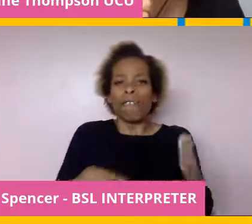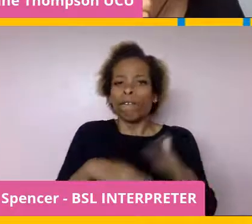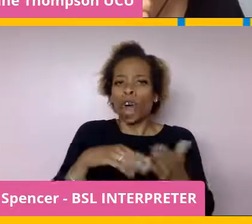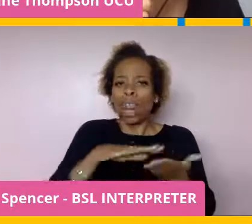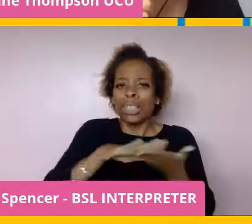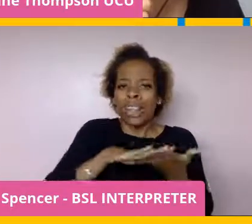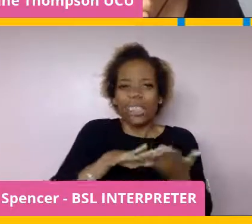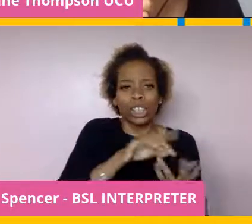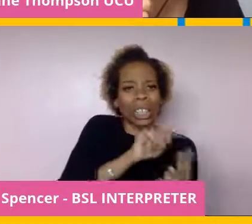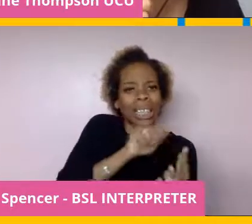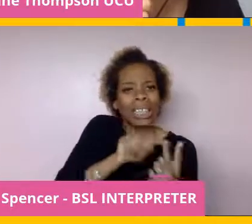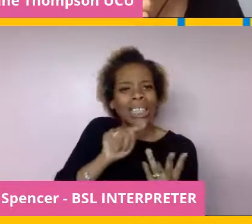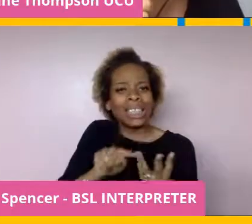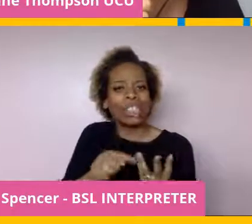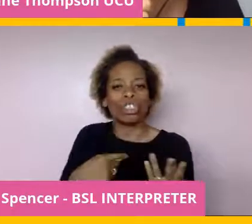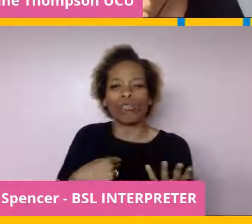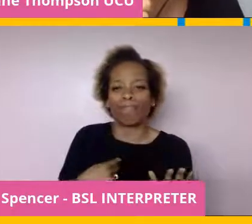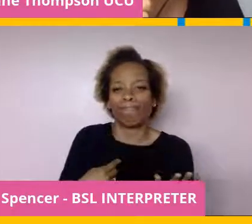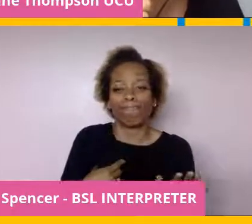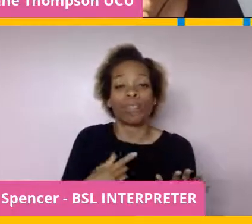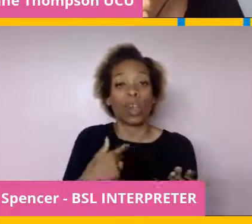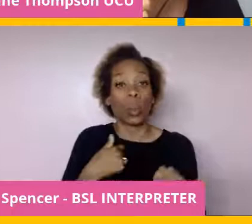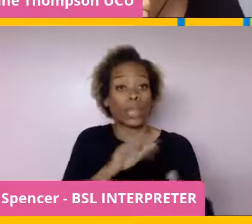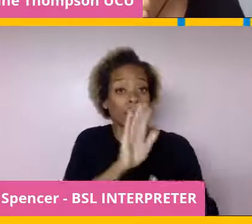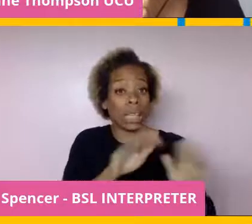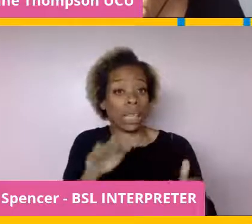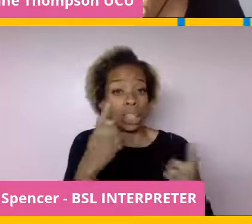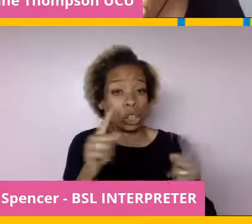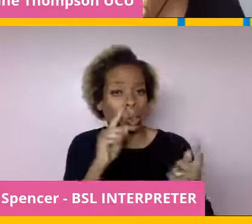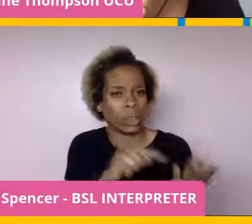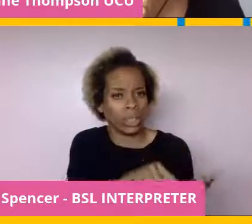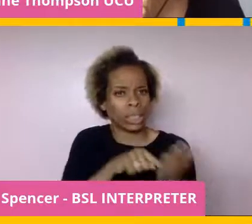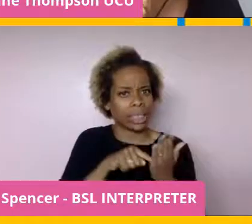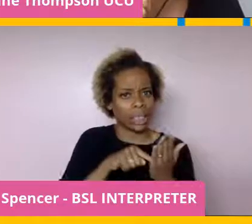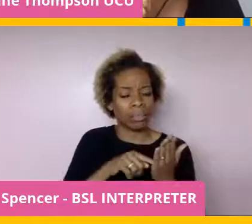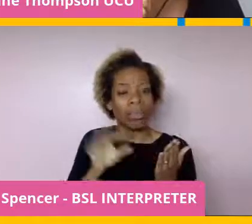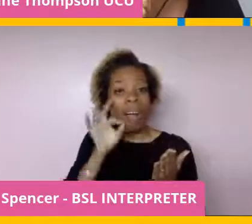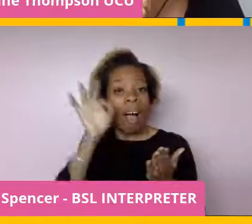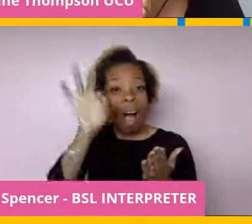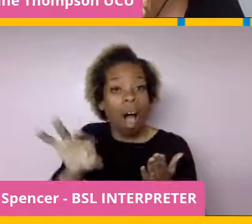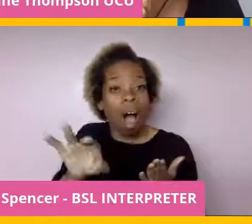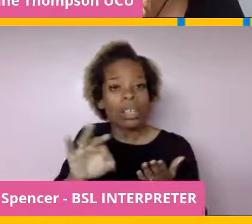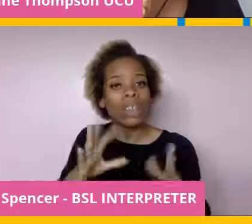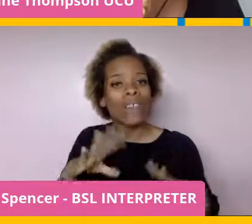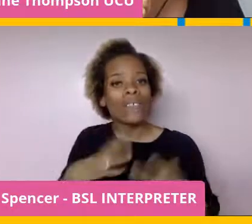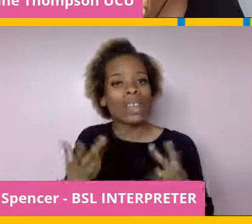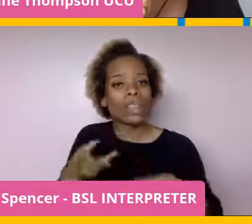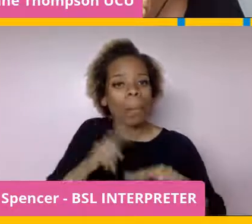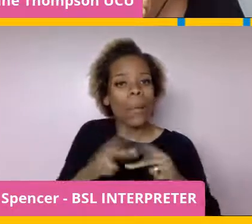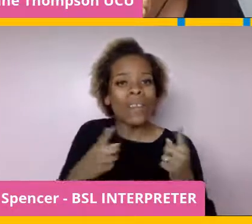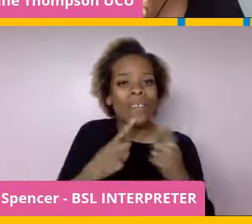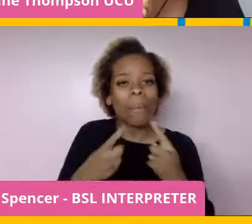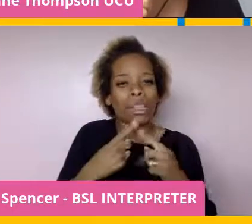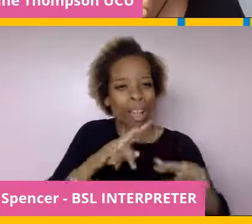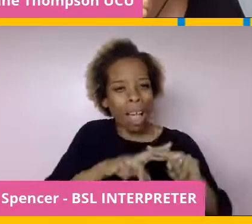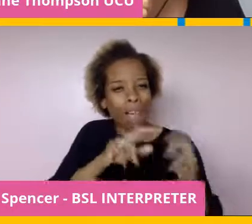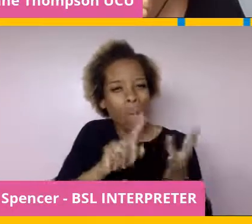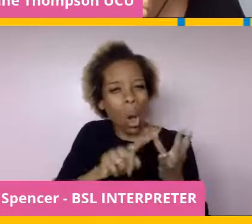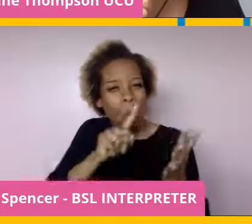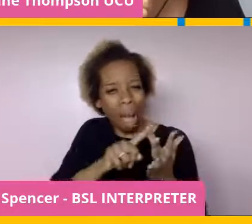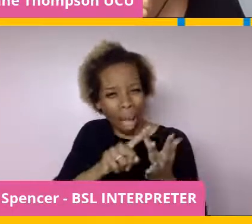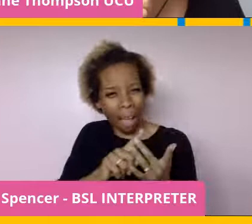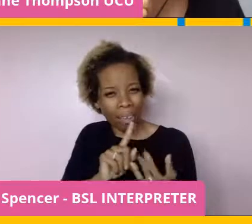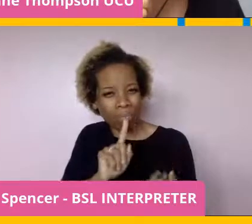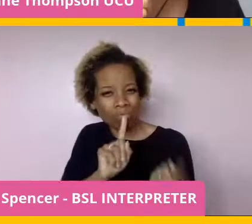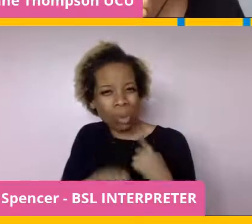lot of reliable data out of institutions. And often when we've put in FOI requests, they are unable to identify, apparently, the people who work